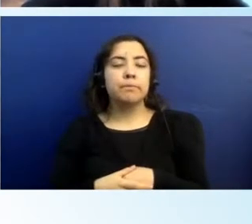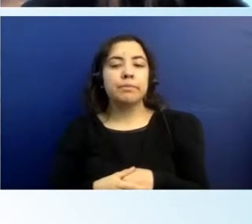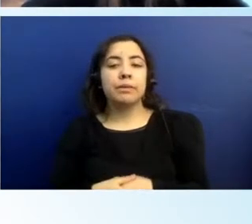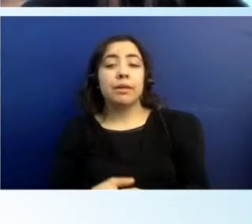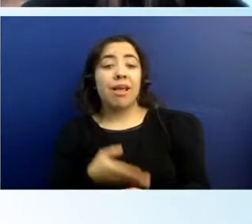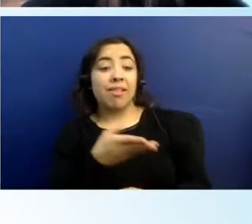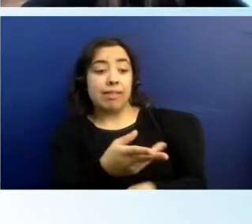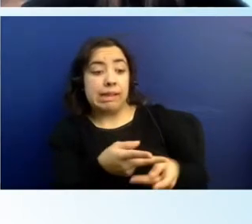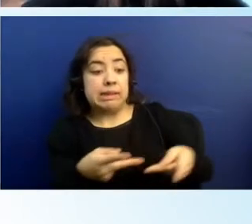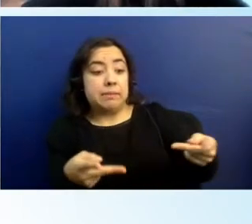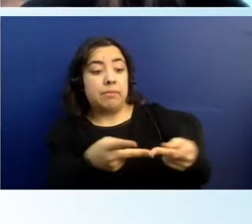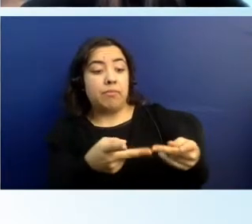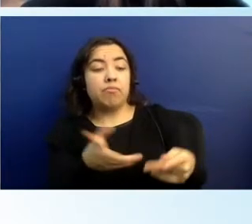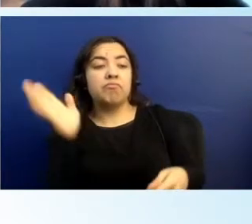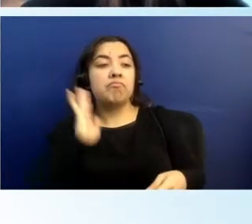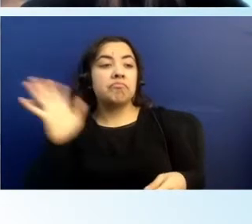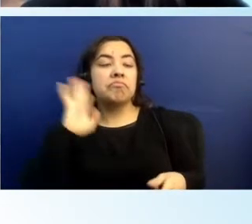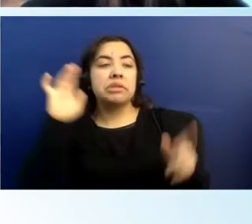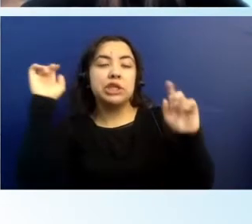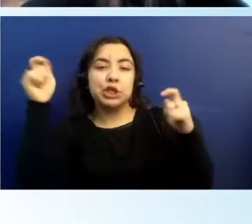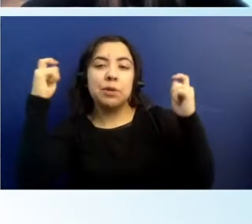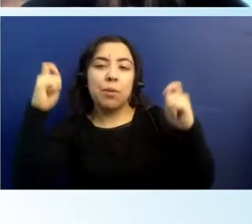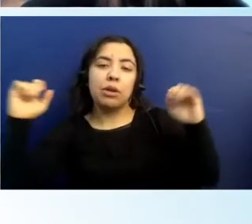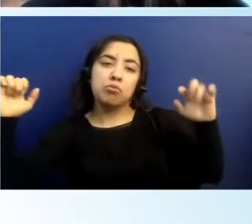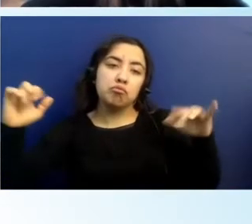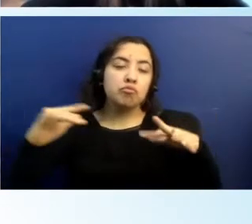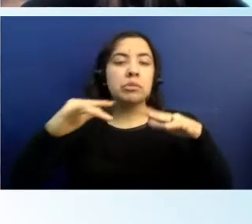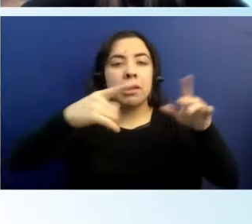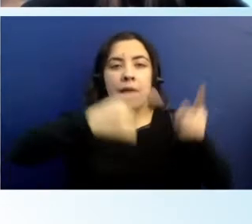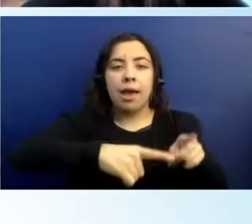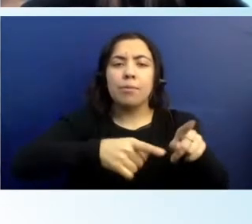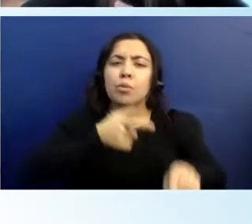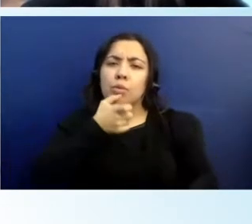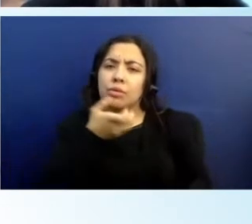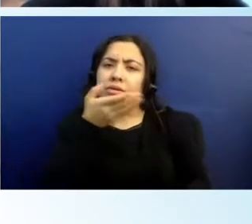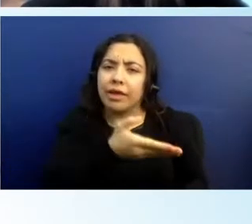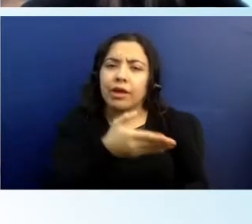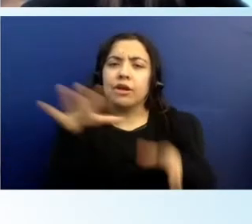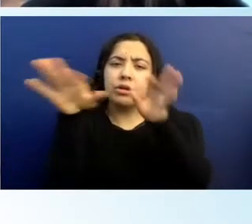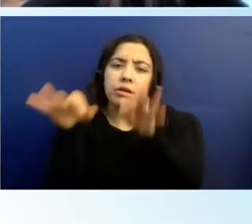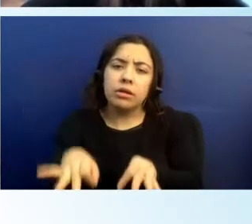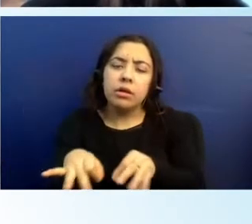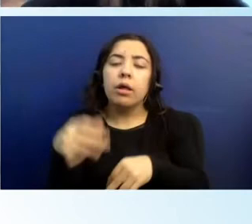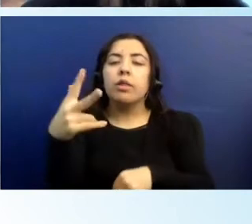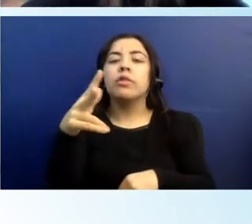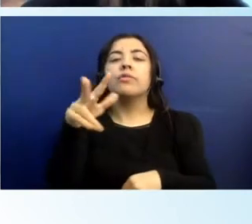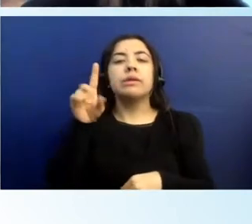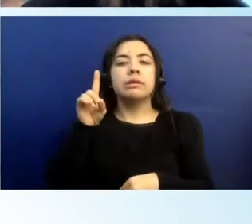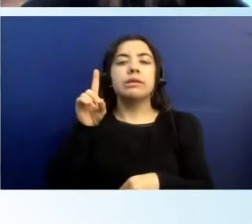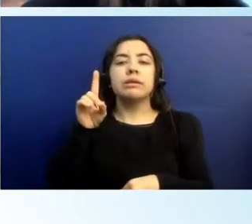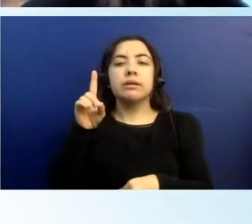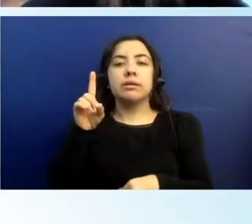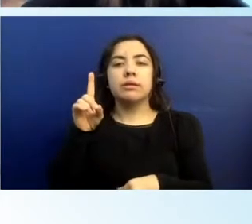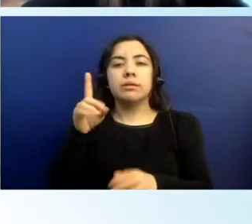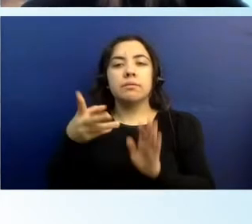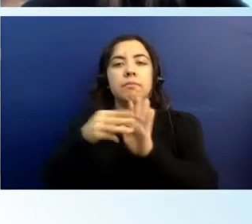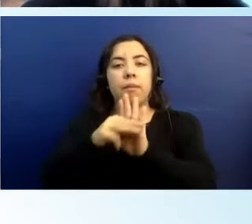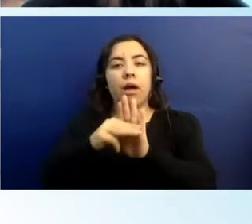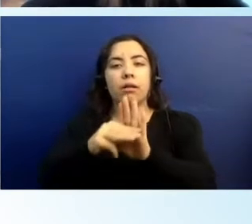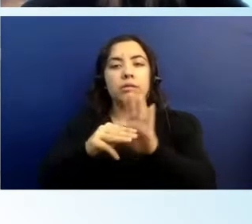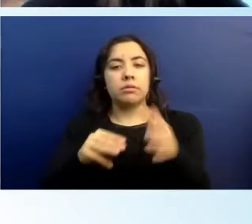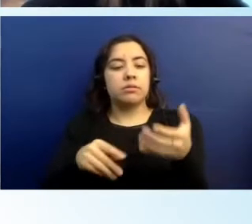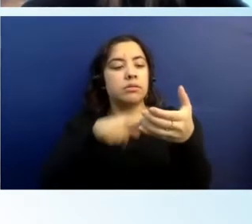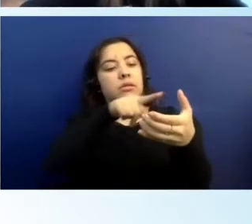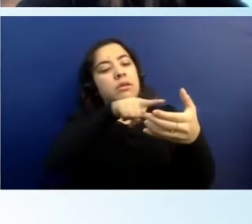happened, you know, who was there, 3D models of how it was constructed, personal narrative